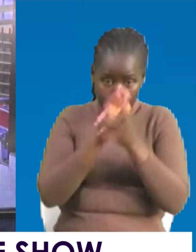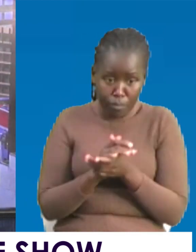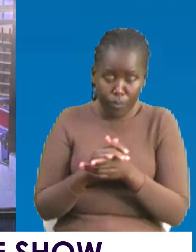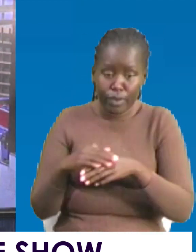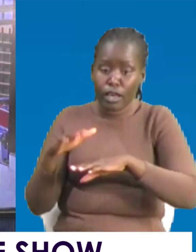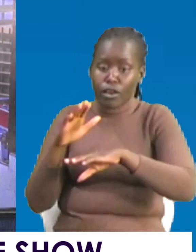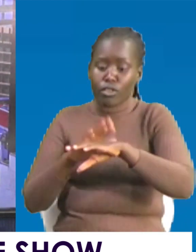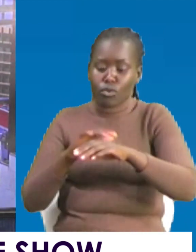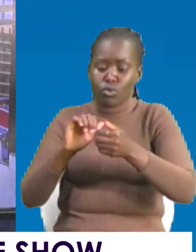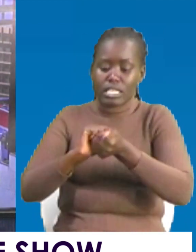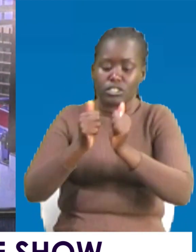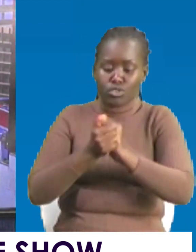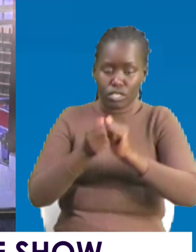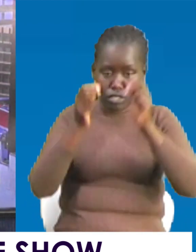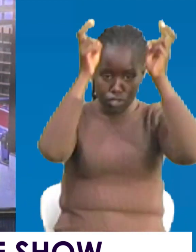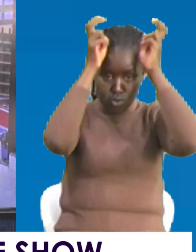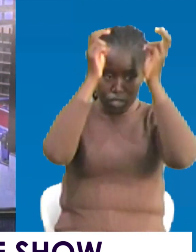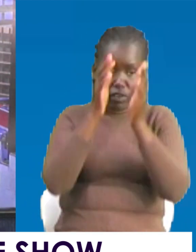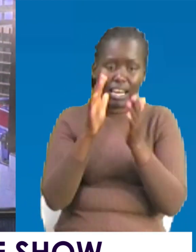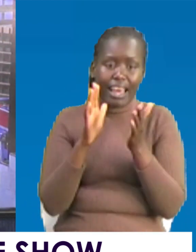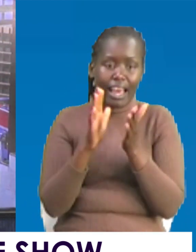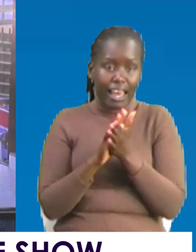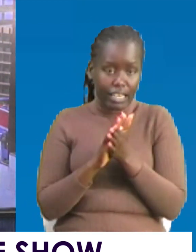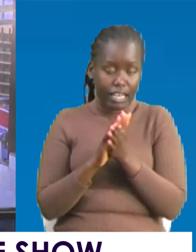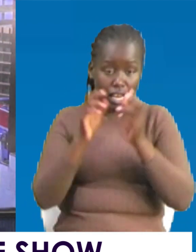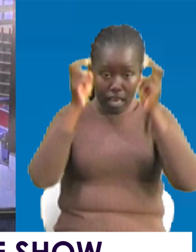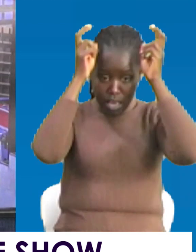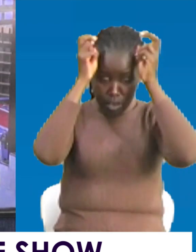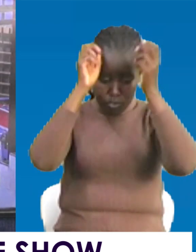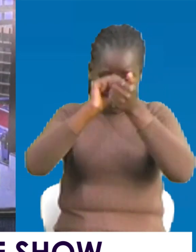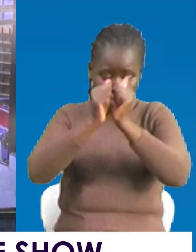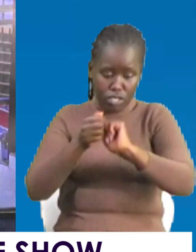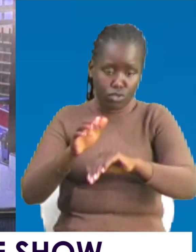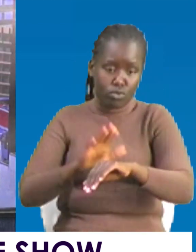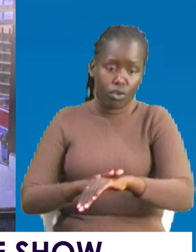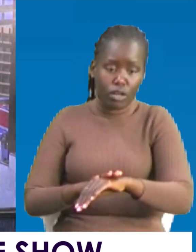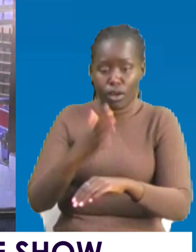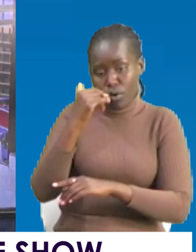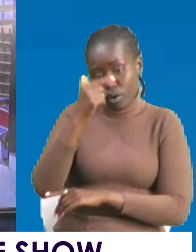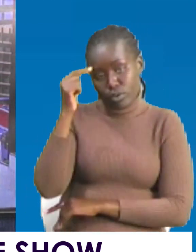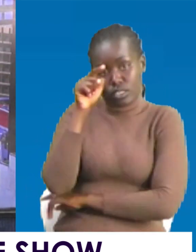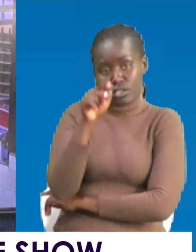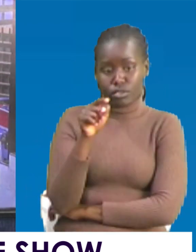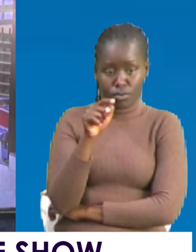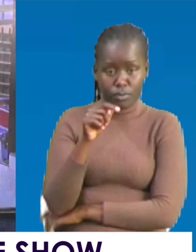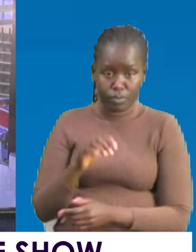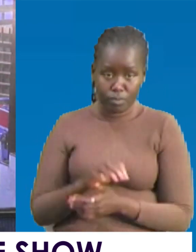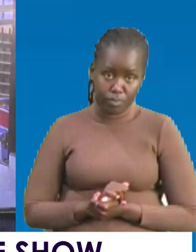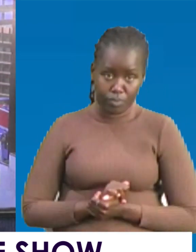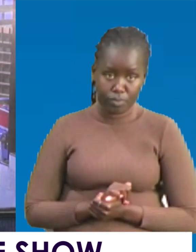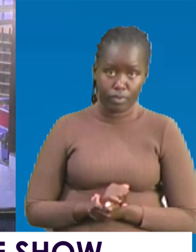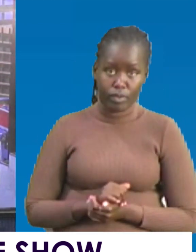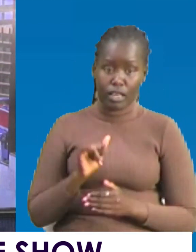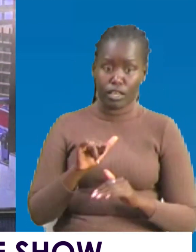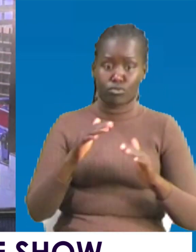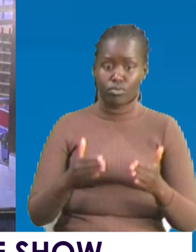is being turned for evil and the evil is being turned for good. It is because it is you that is being targeted, so that you